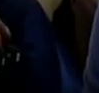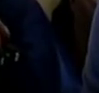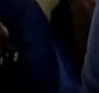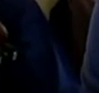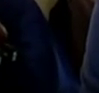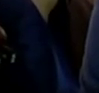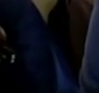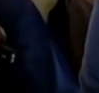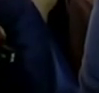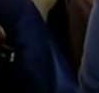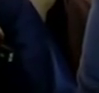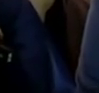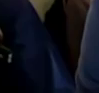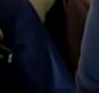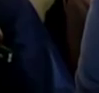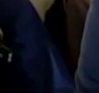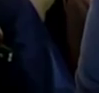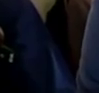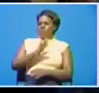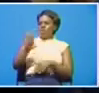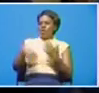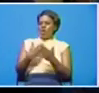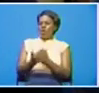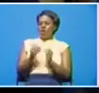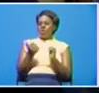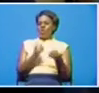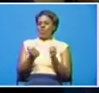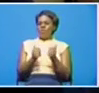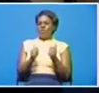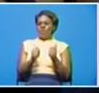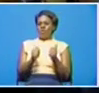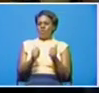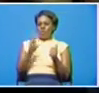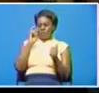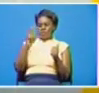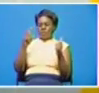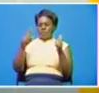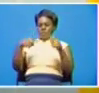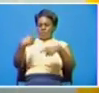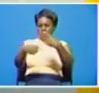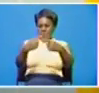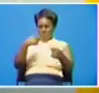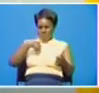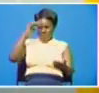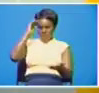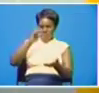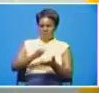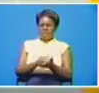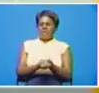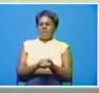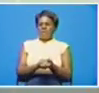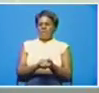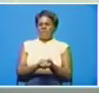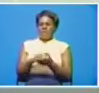Wow. Watching all the matches that we had in Spain, you have seen the progress that... I believe that